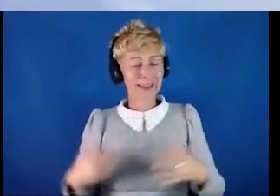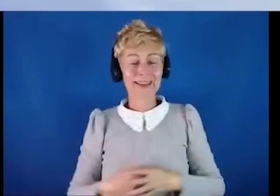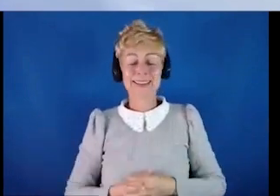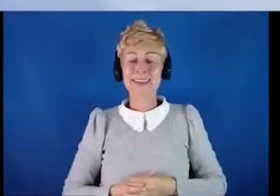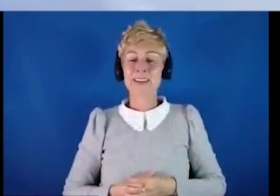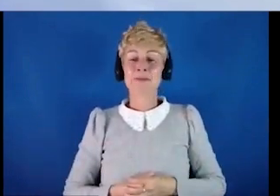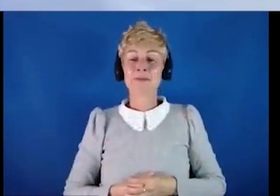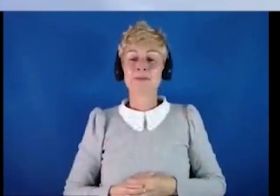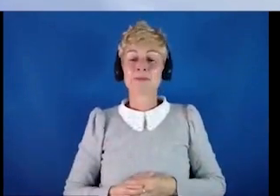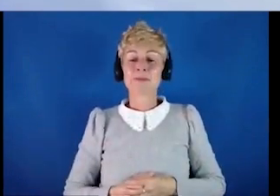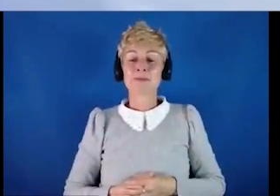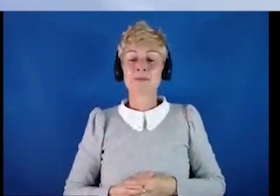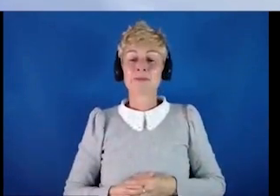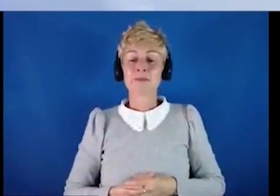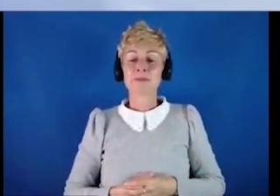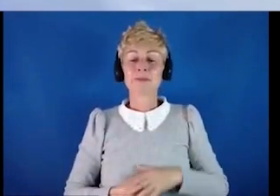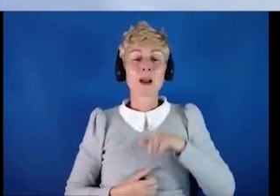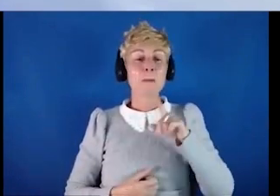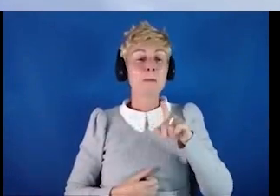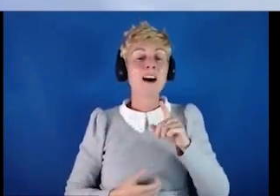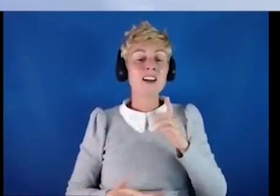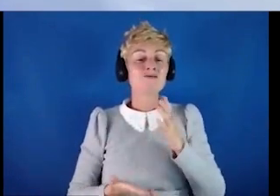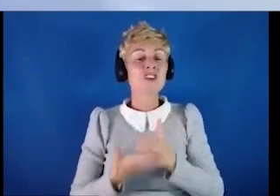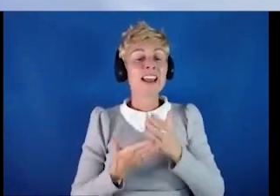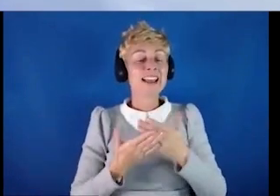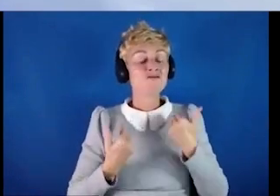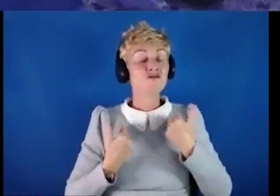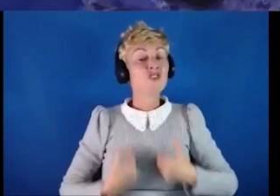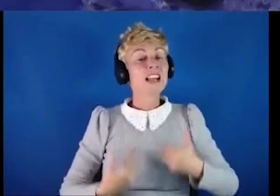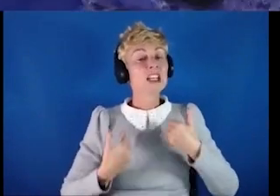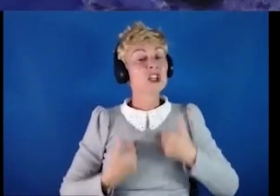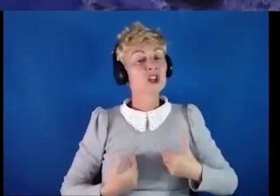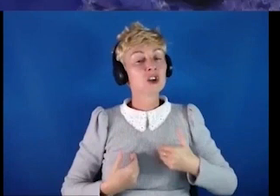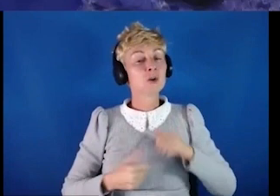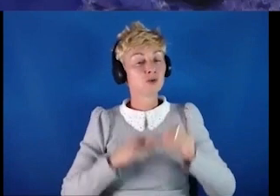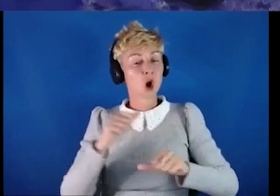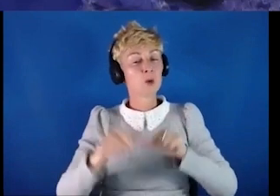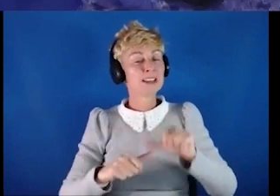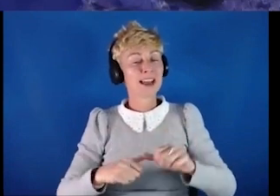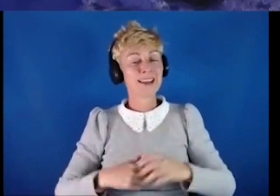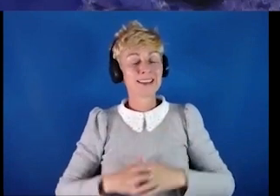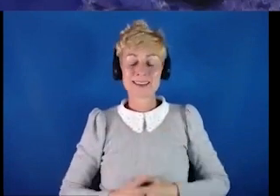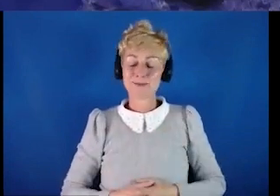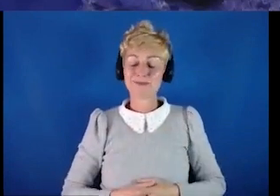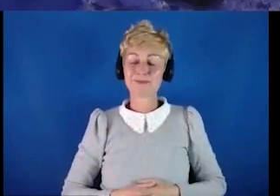But it's an incredibly kind of like enriching process. And one of the kind